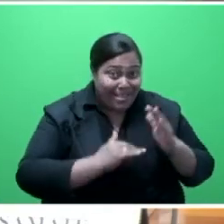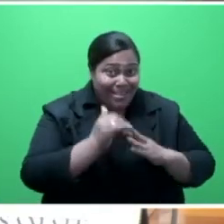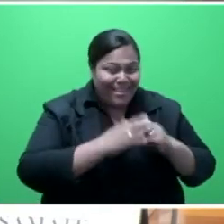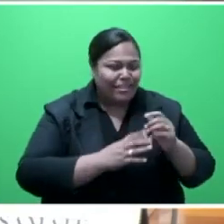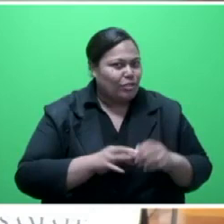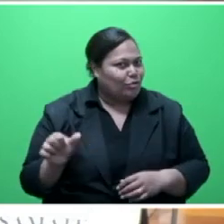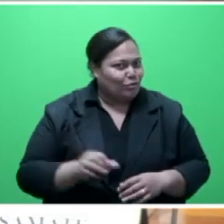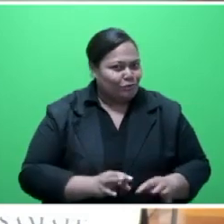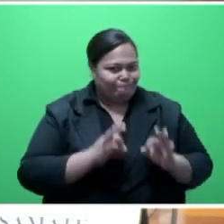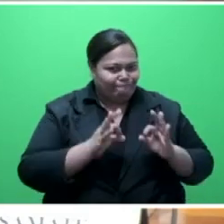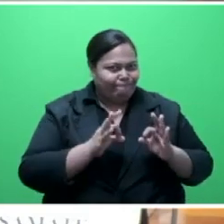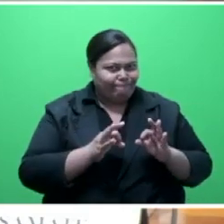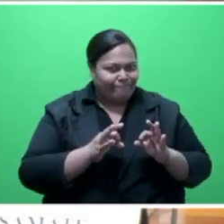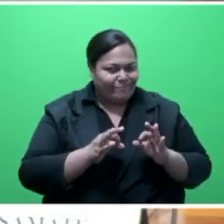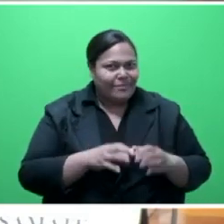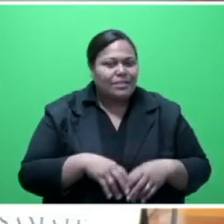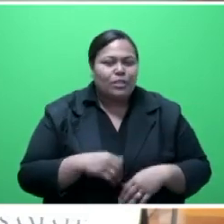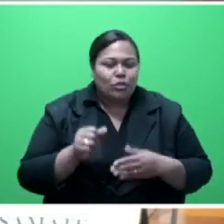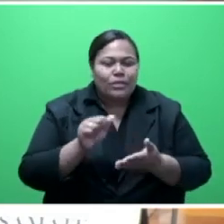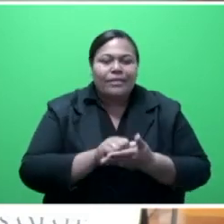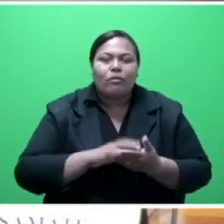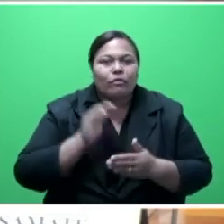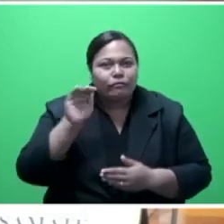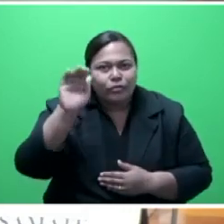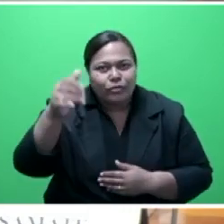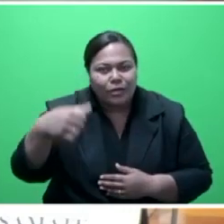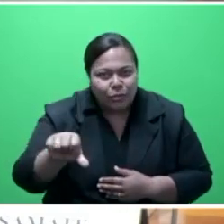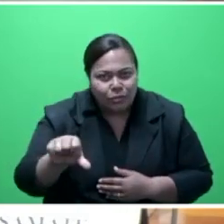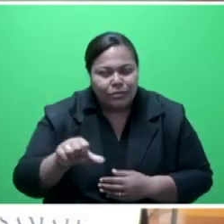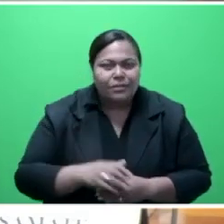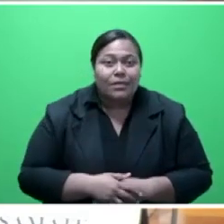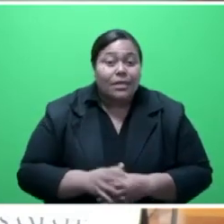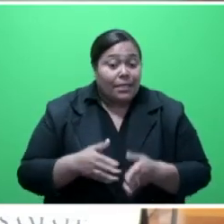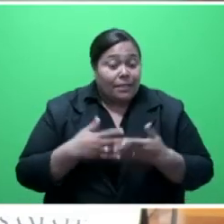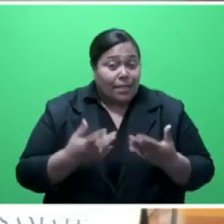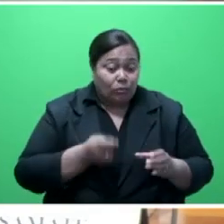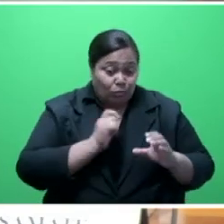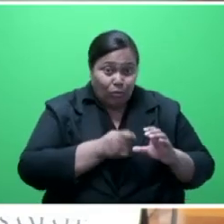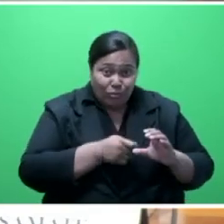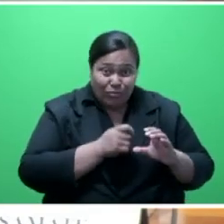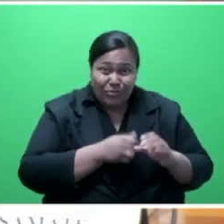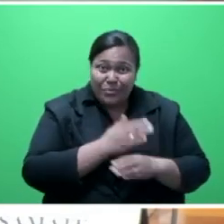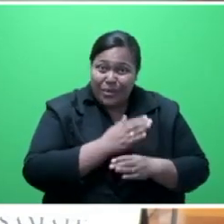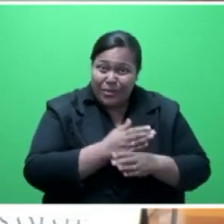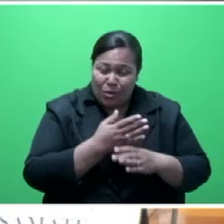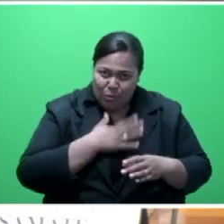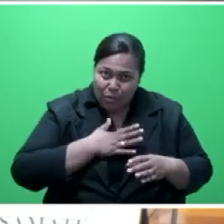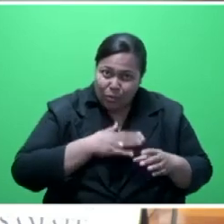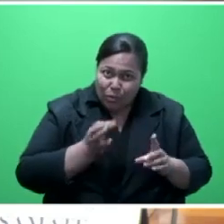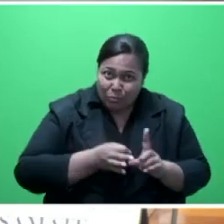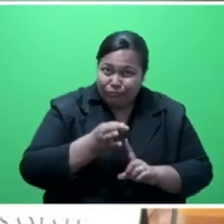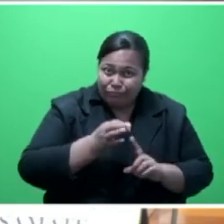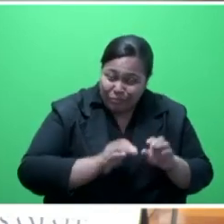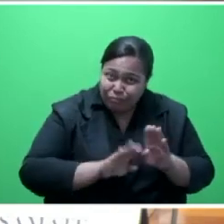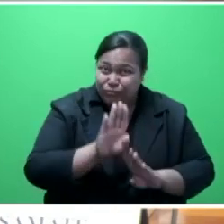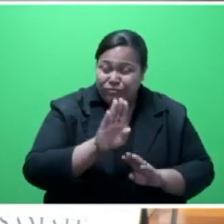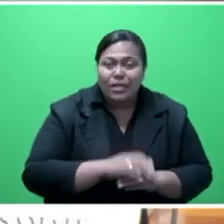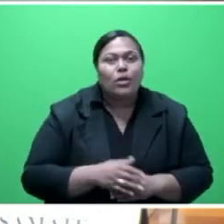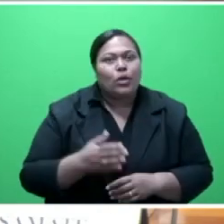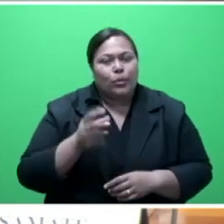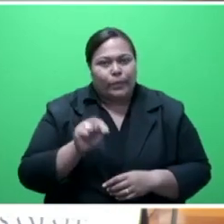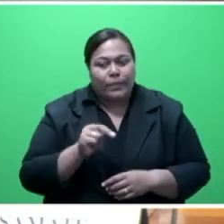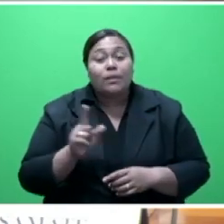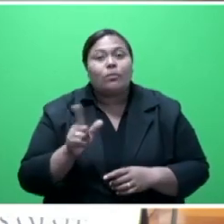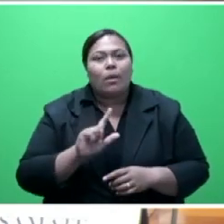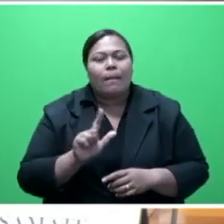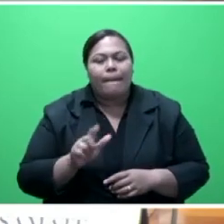more private sector investment in this construction boom, Mr. Speaker, sir, we are offering commercial industrial developers a fast track to obtaining building